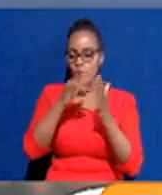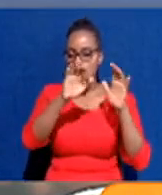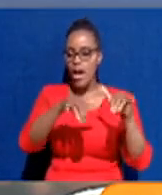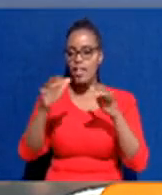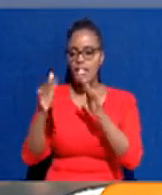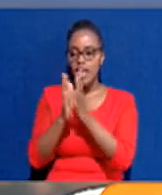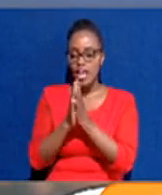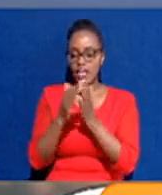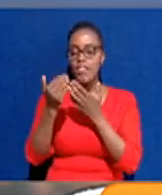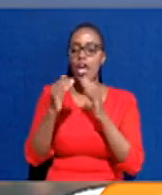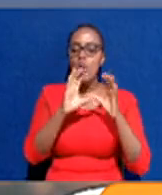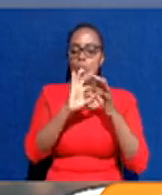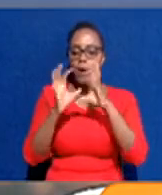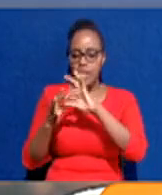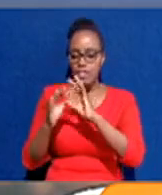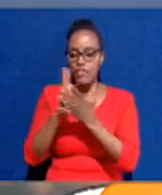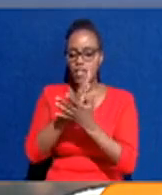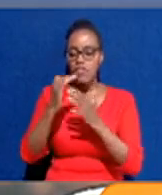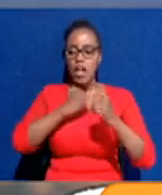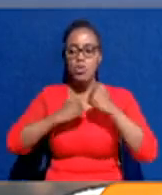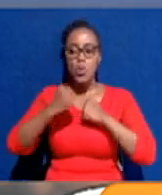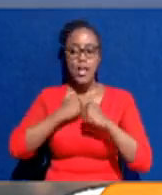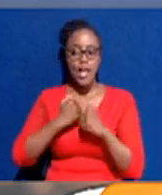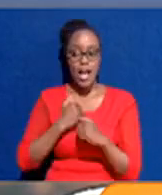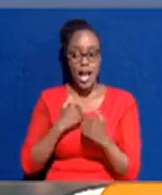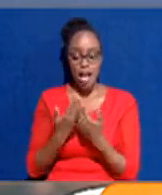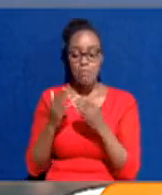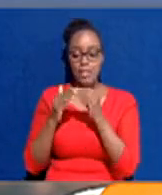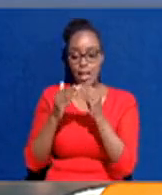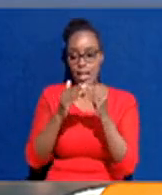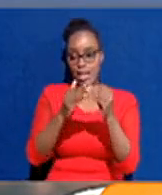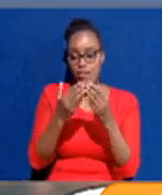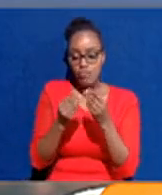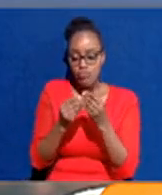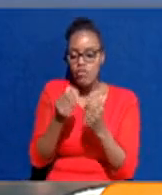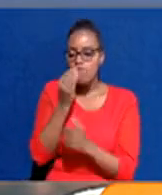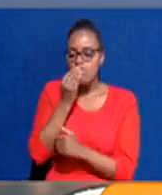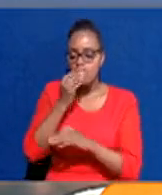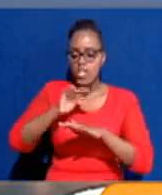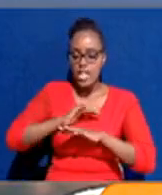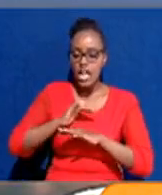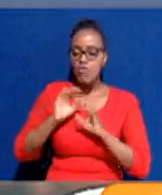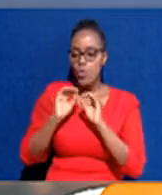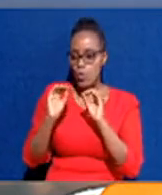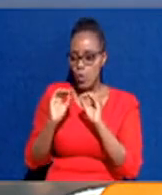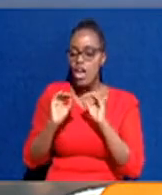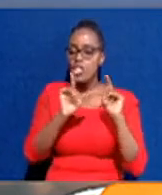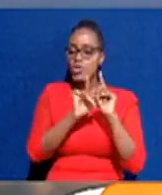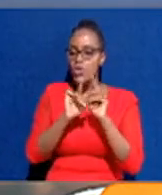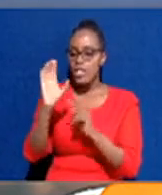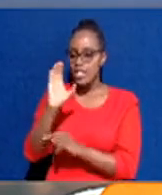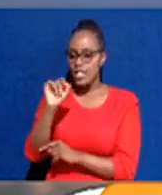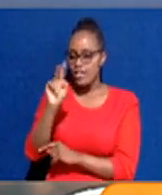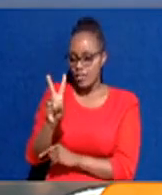and cooperative sector, where Rwanda seems to be making headway in tackling food insecurity. Citizen TV's